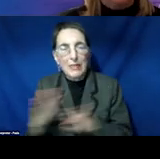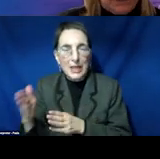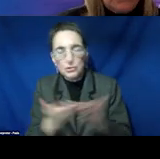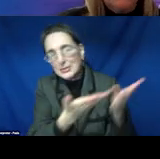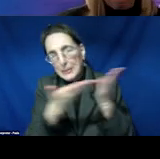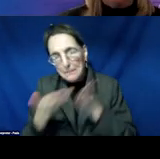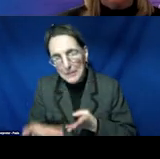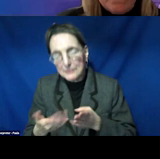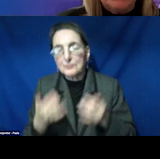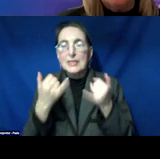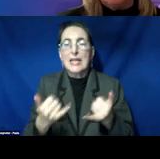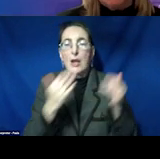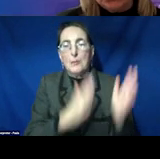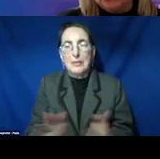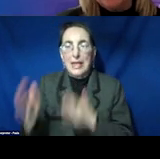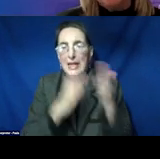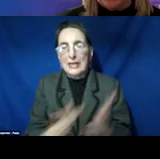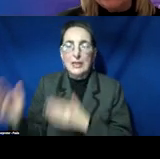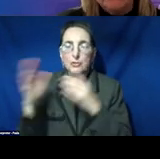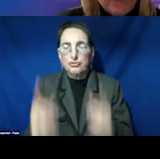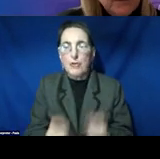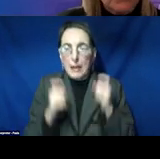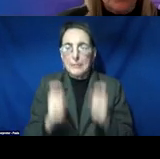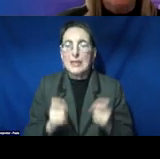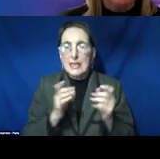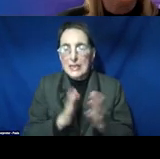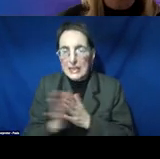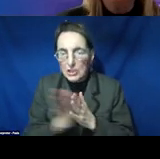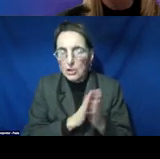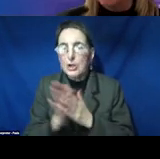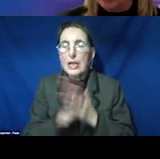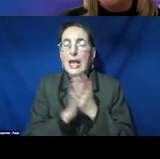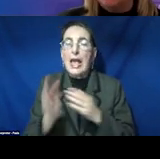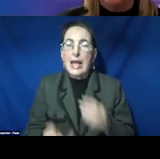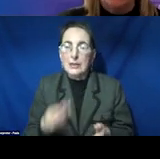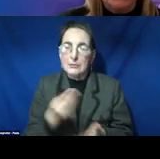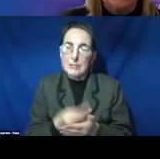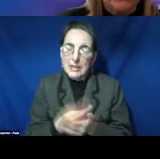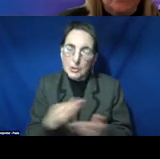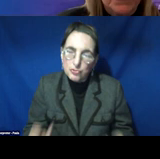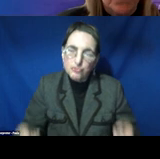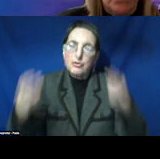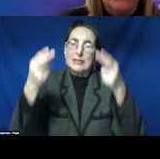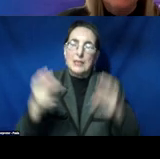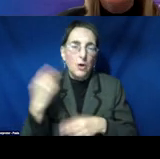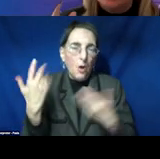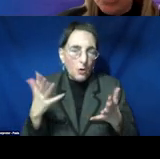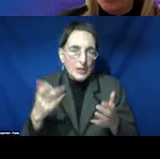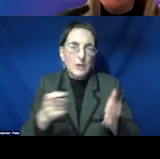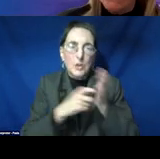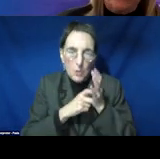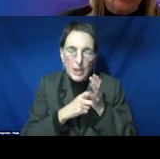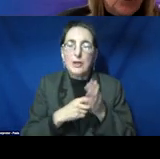Now, planning, rapid, eager, and raise funding types already require the prospective PI